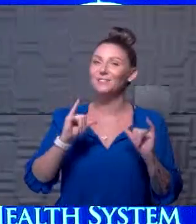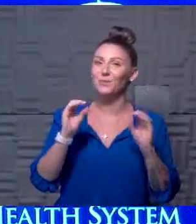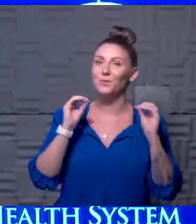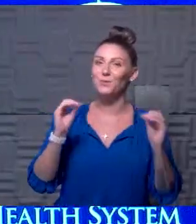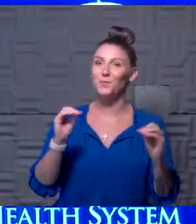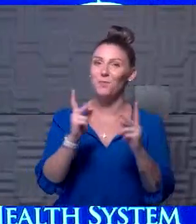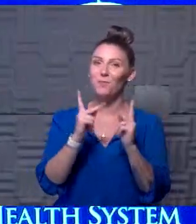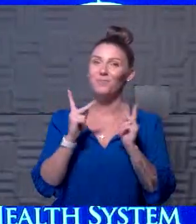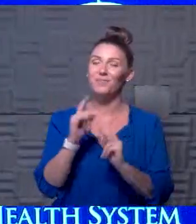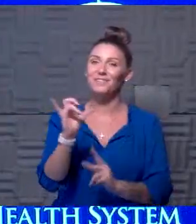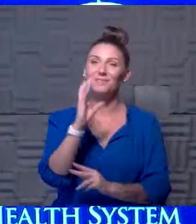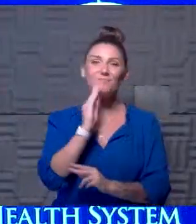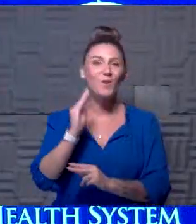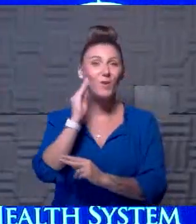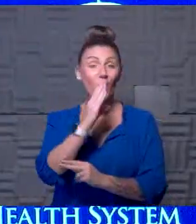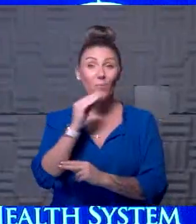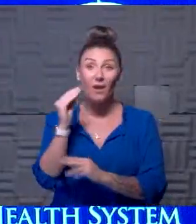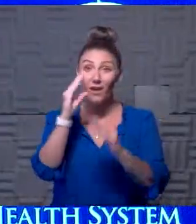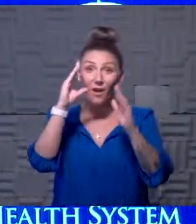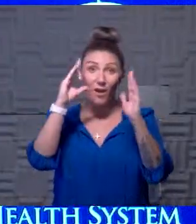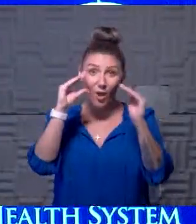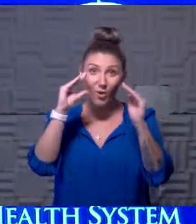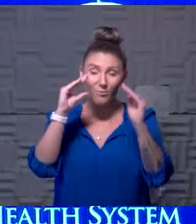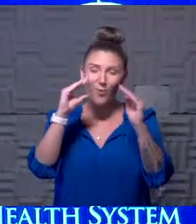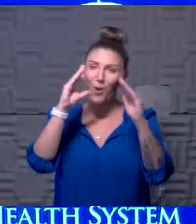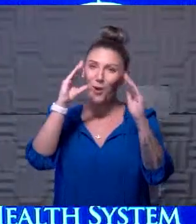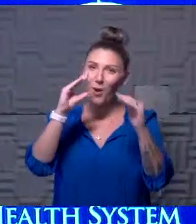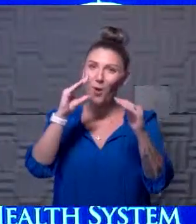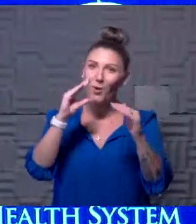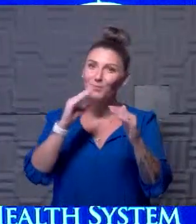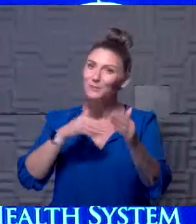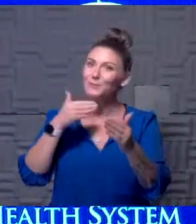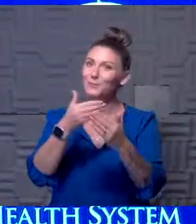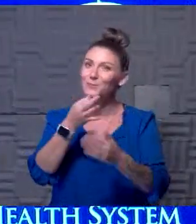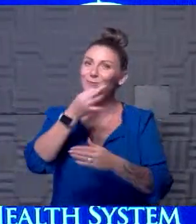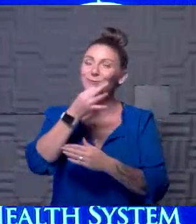still no place like home. And hope is on our horizon. We'll see you tomorrow.